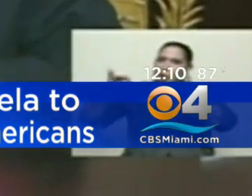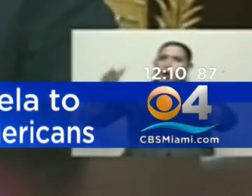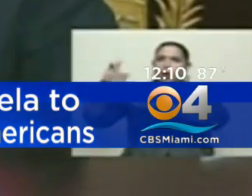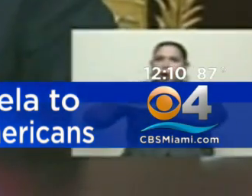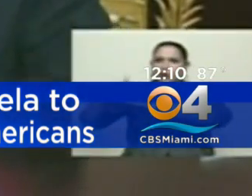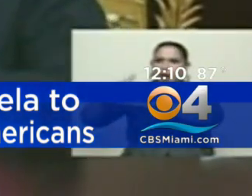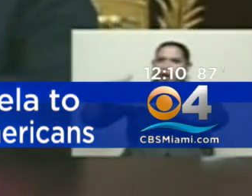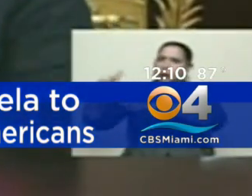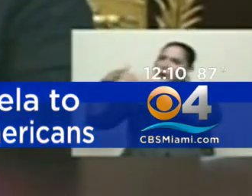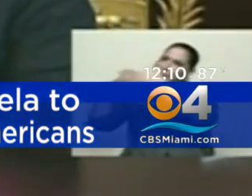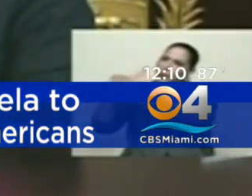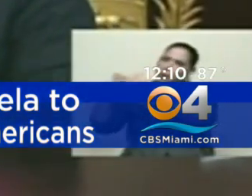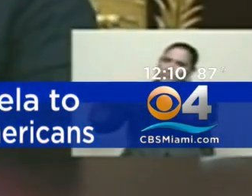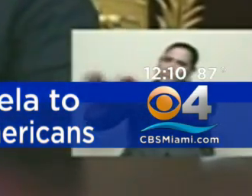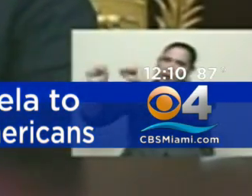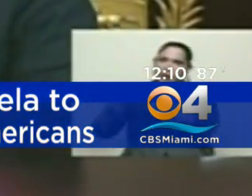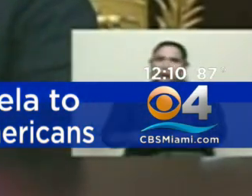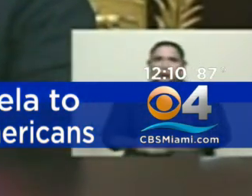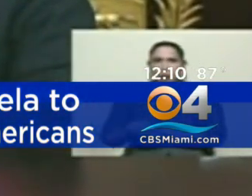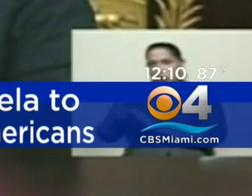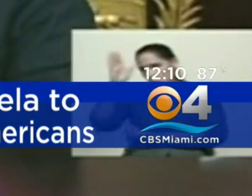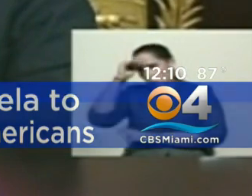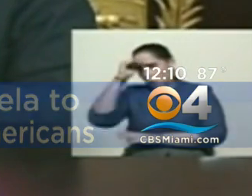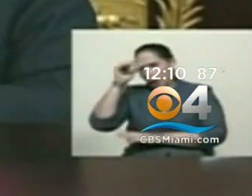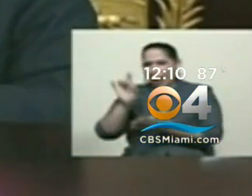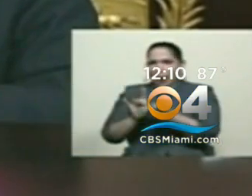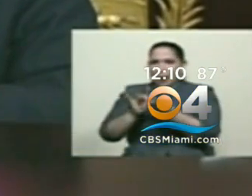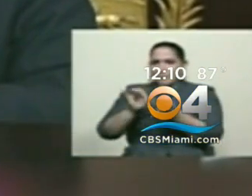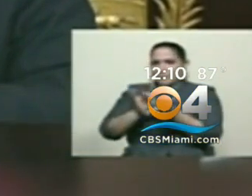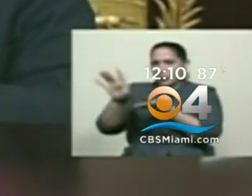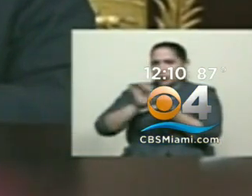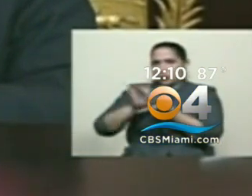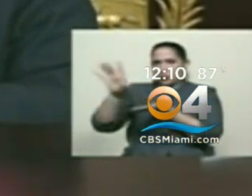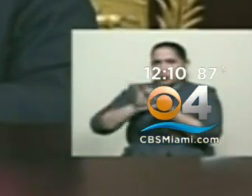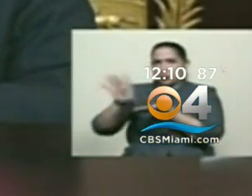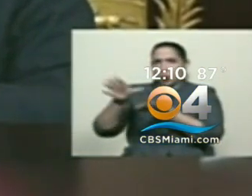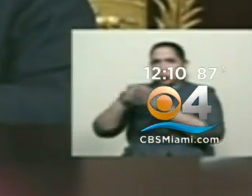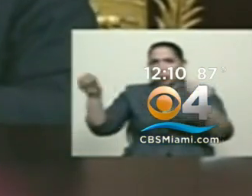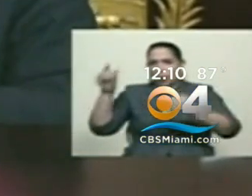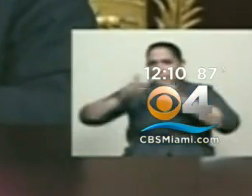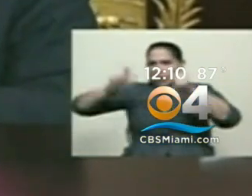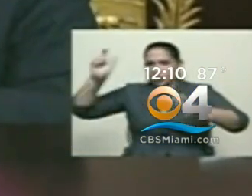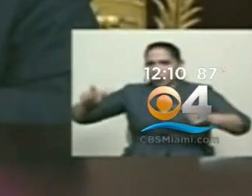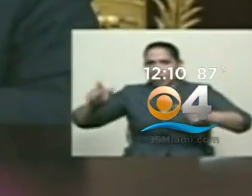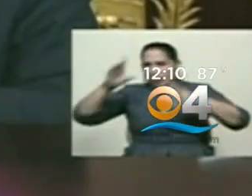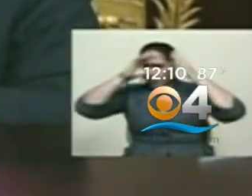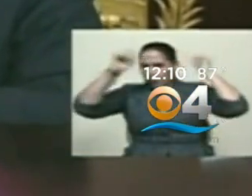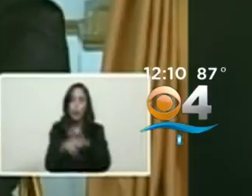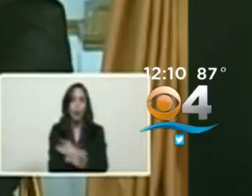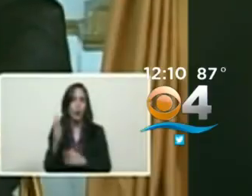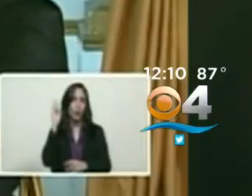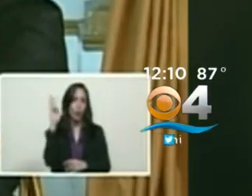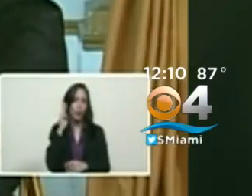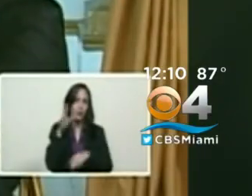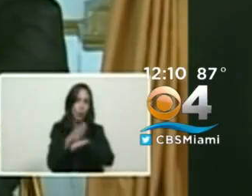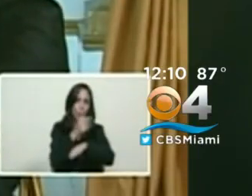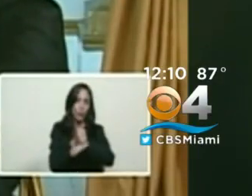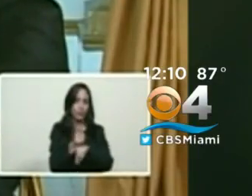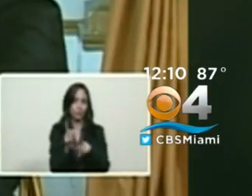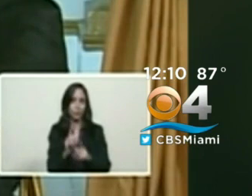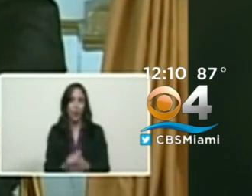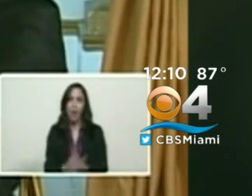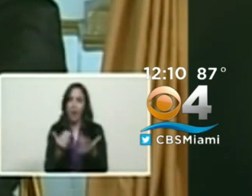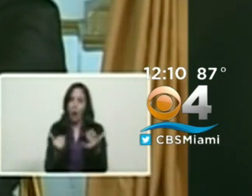Maduro confirmed the visit during televised remarks. A State Department spokesperson described the trip as a welfare visit focused on the